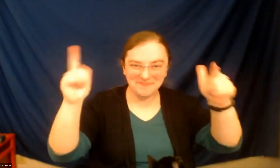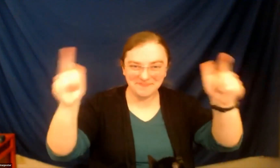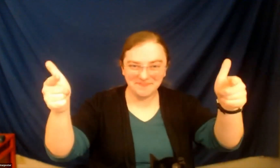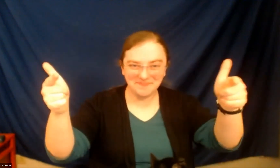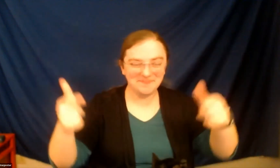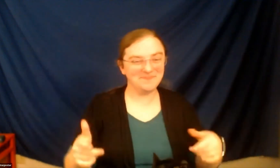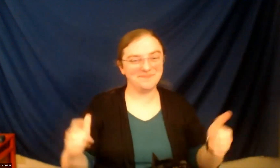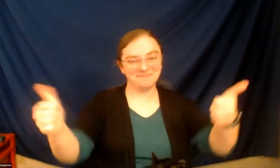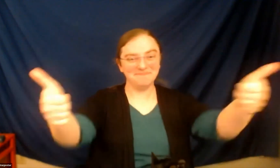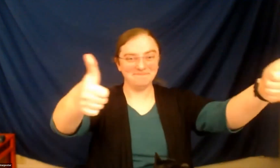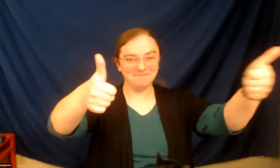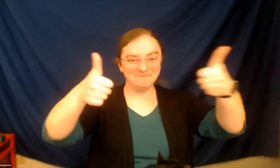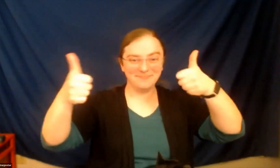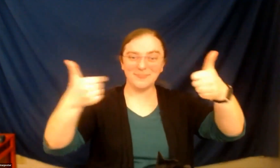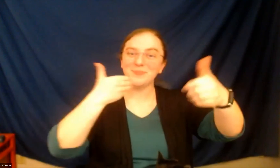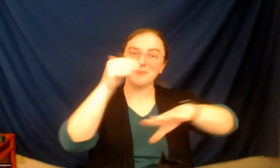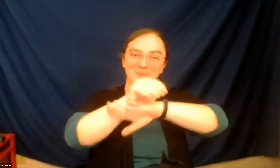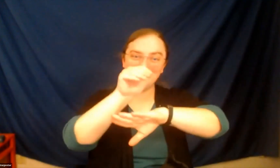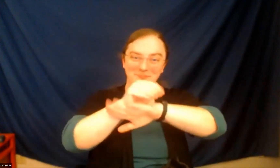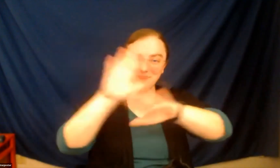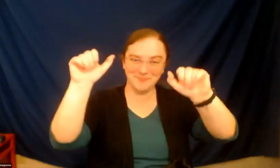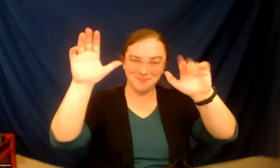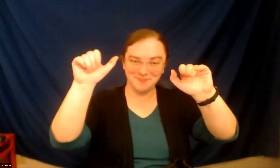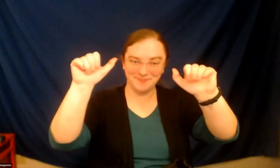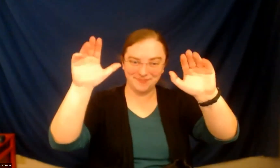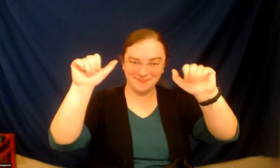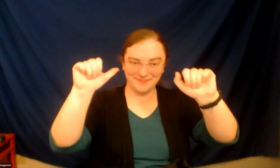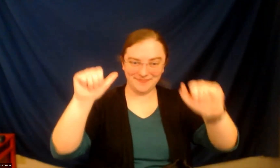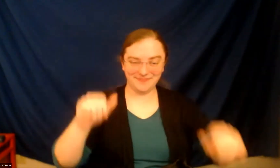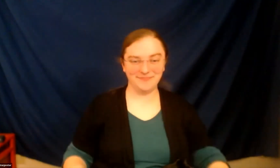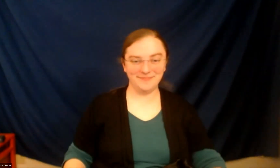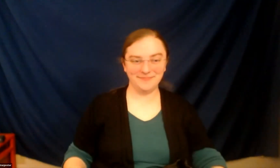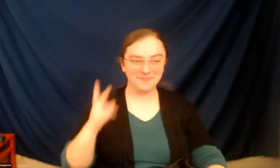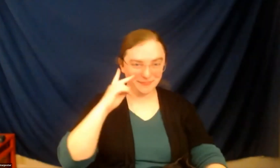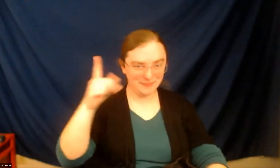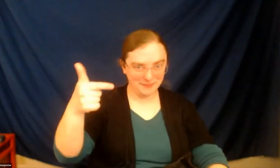experience. So thank you for joining us tonight and have a great night. Gracias por estar.